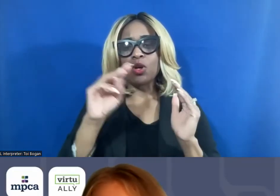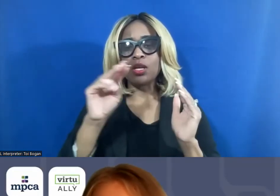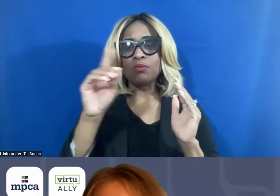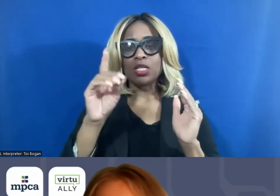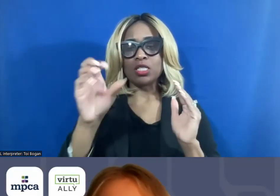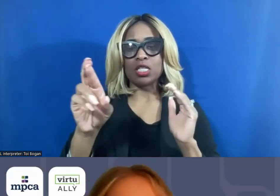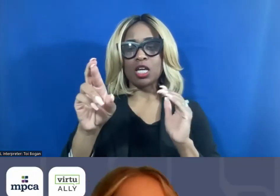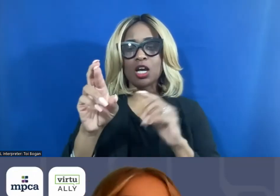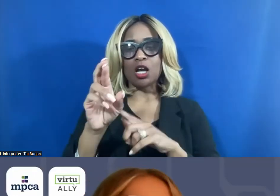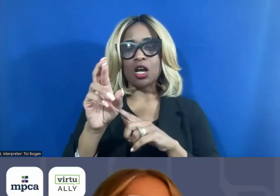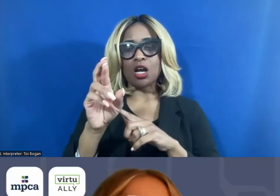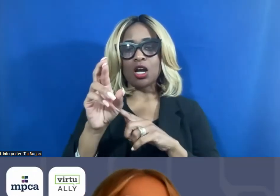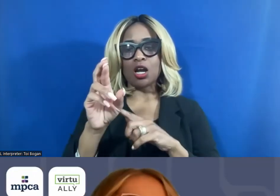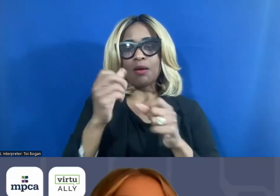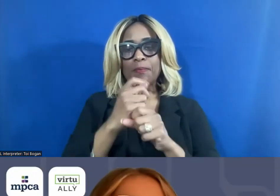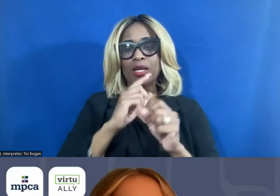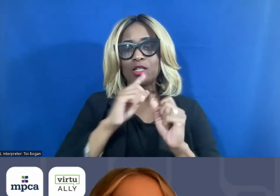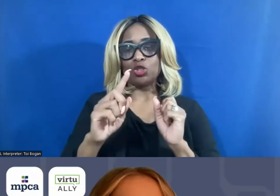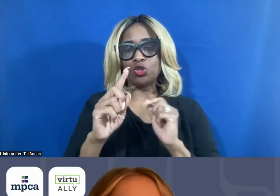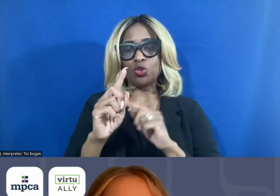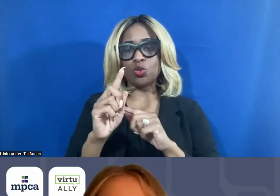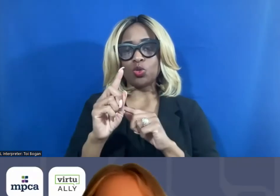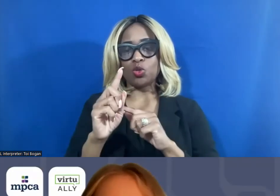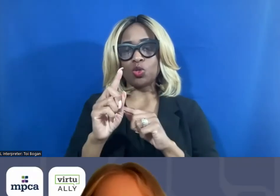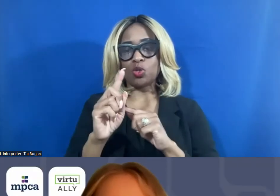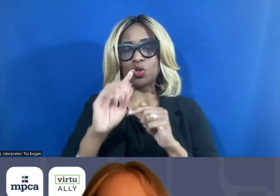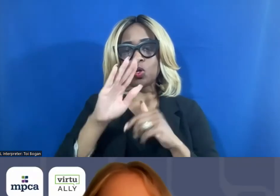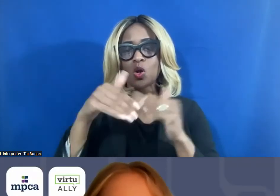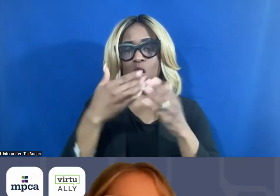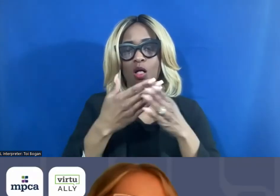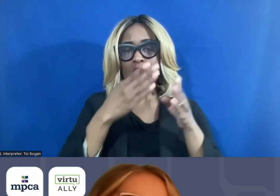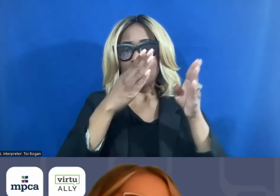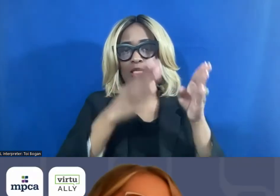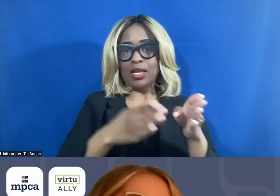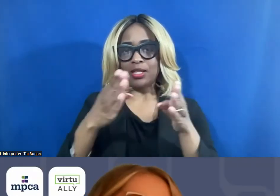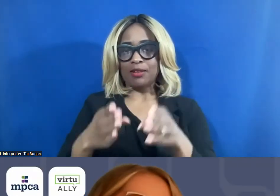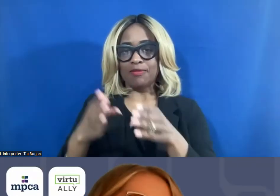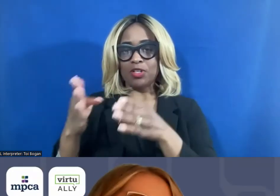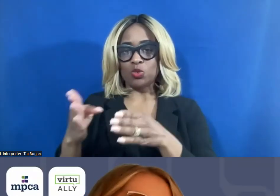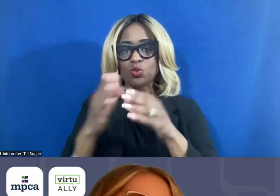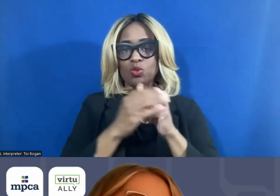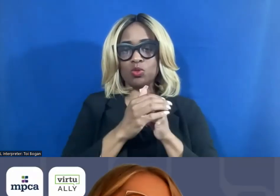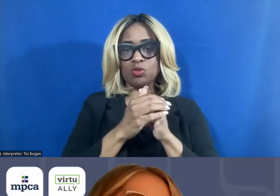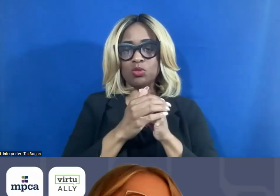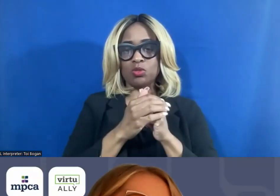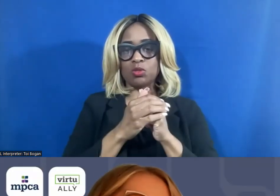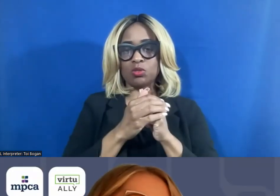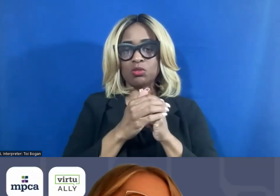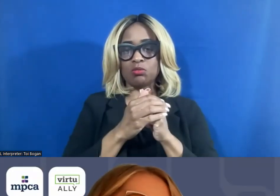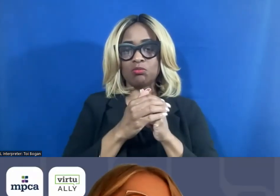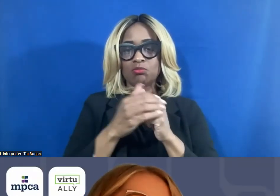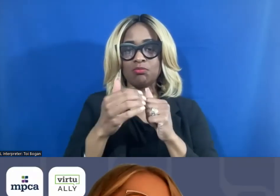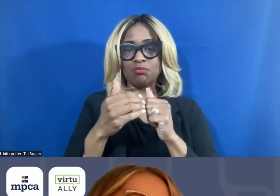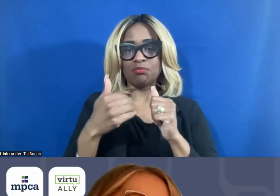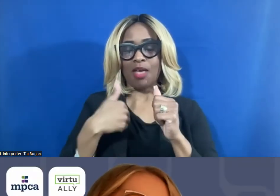MDCR also making sure that all individuals are having a great life here while they're working and